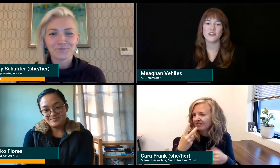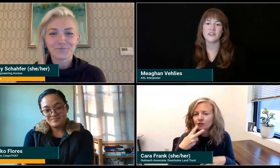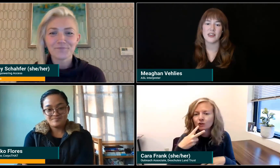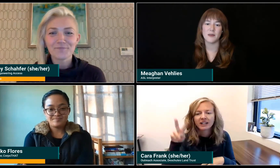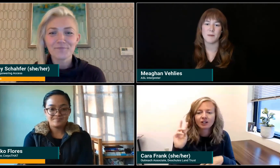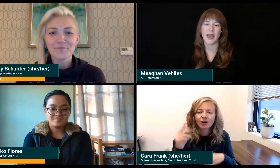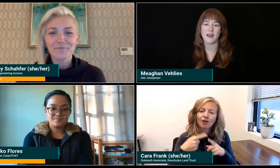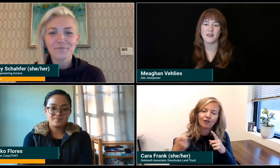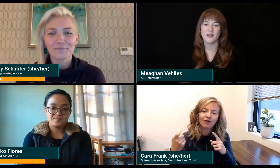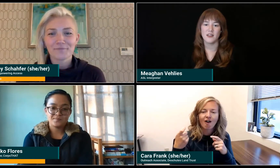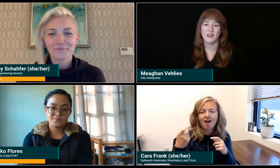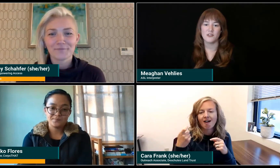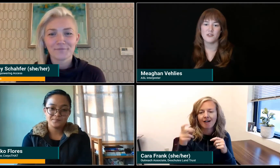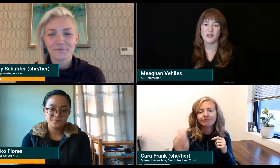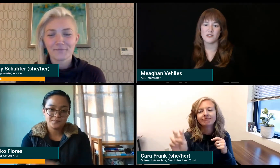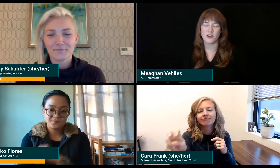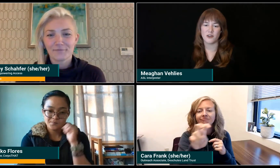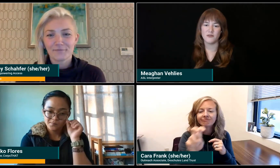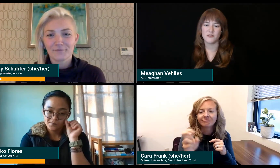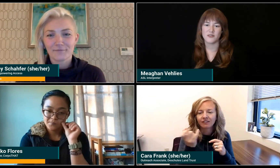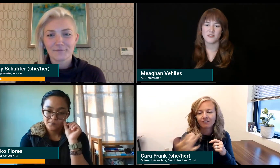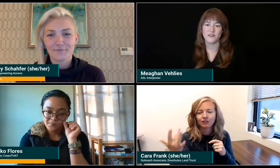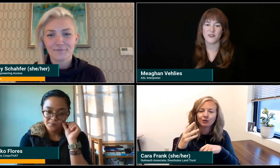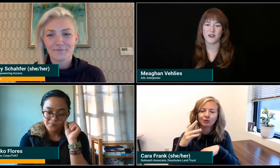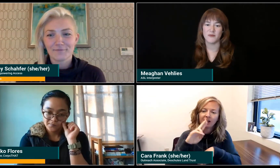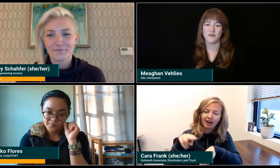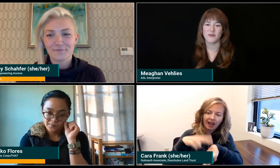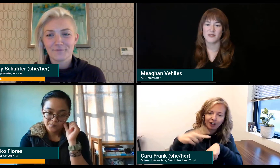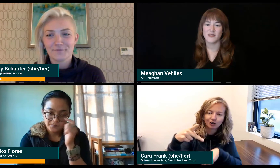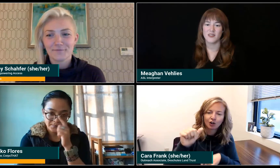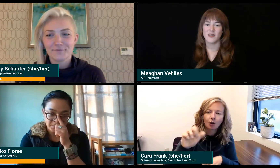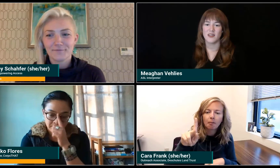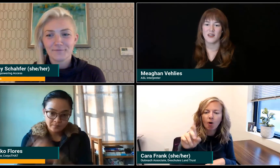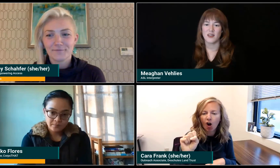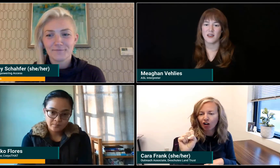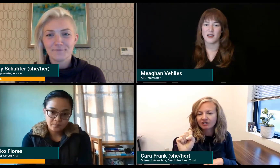actually just came back 2 days ago from